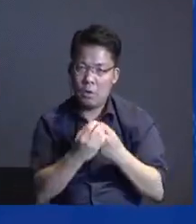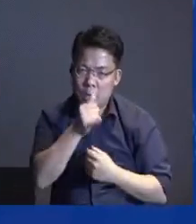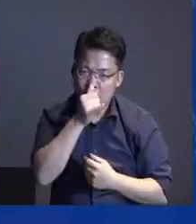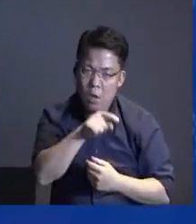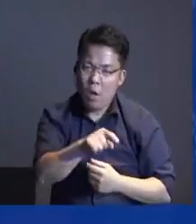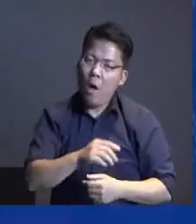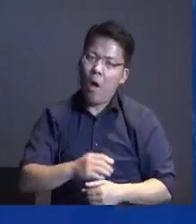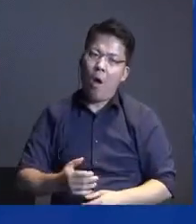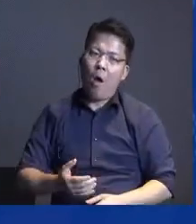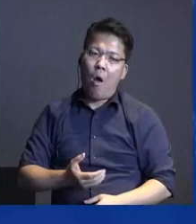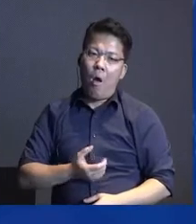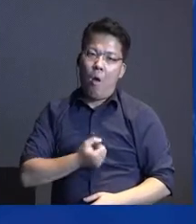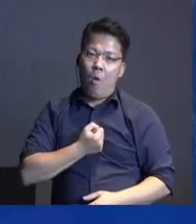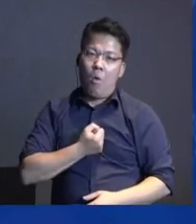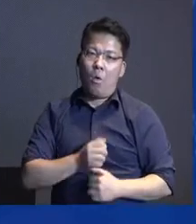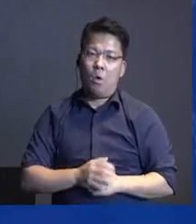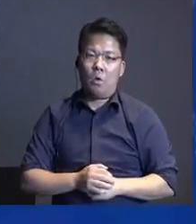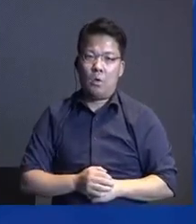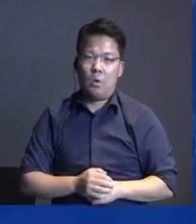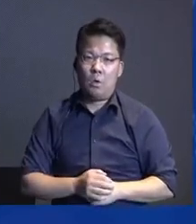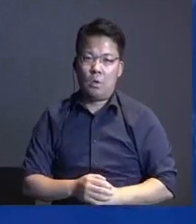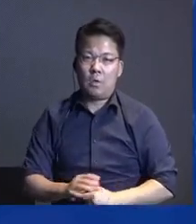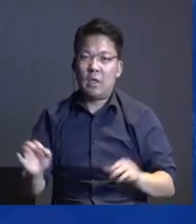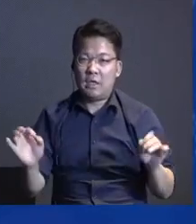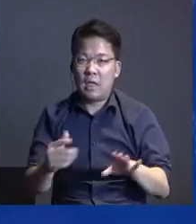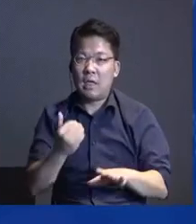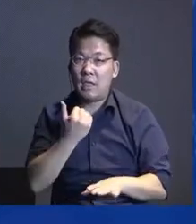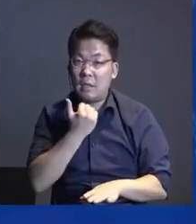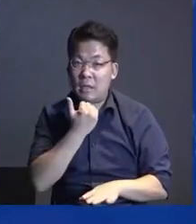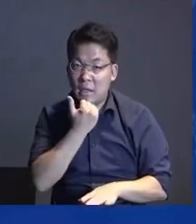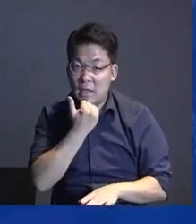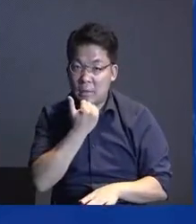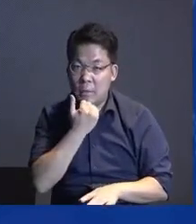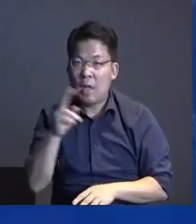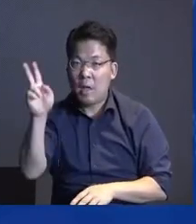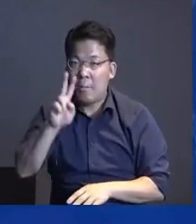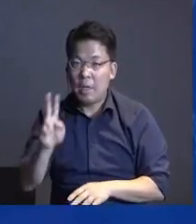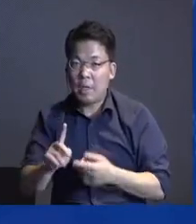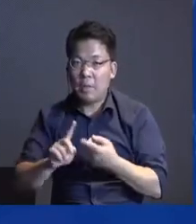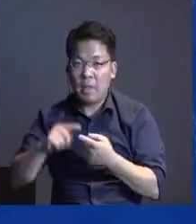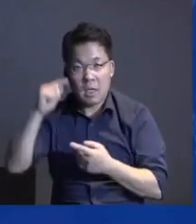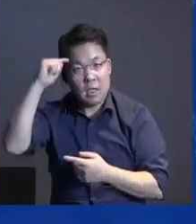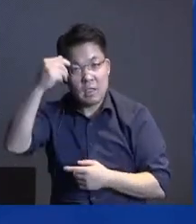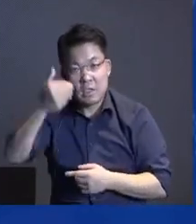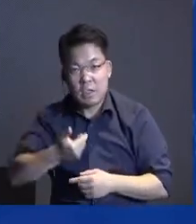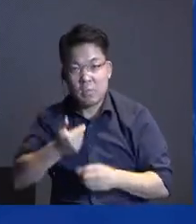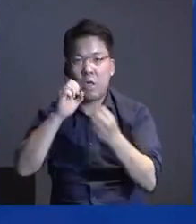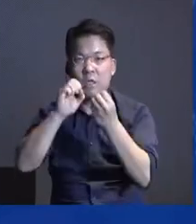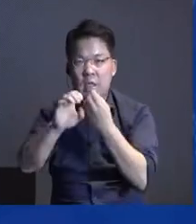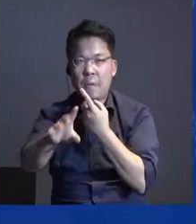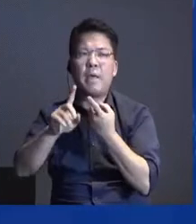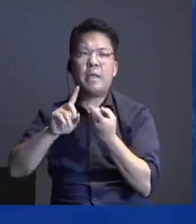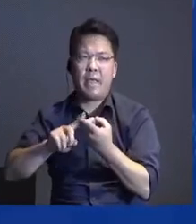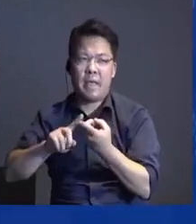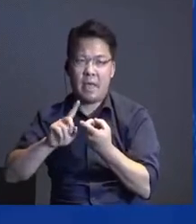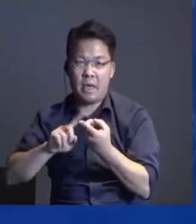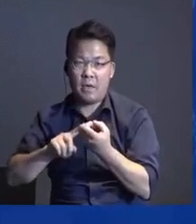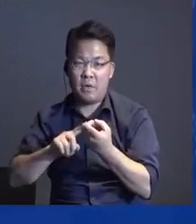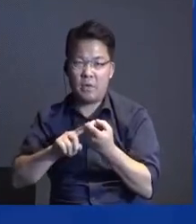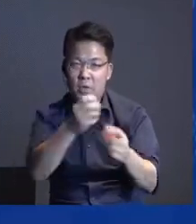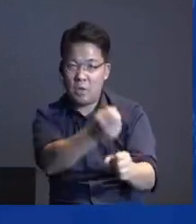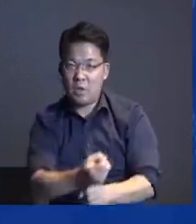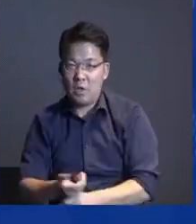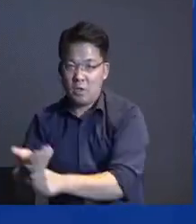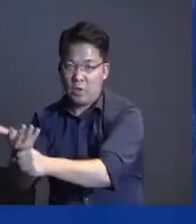on. Now we are ready to move to the next country, Japan. And we have three speakers for